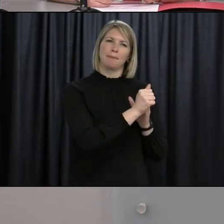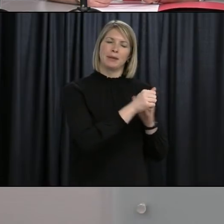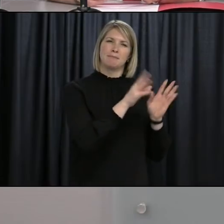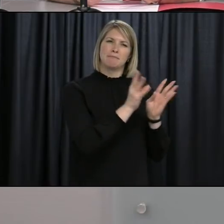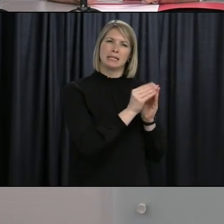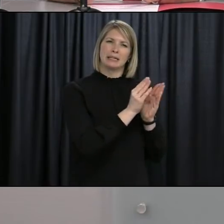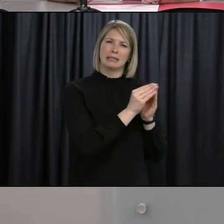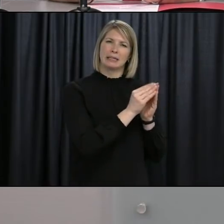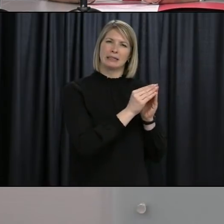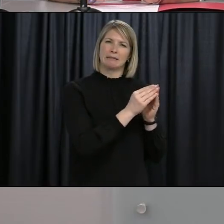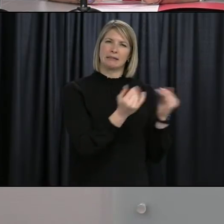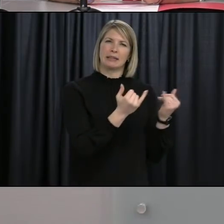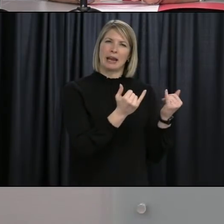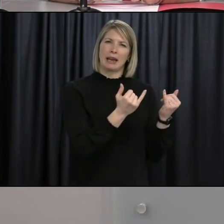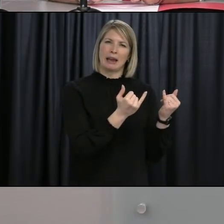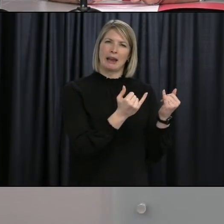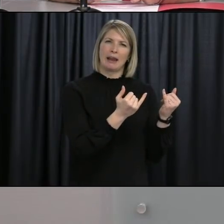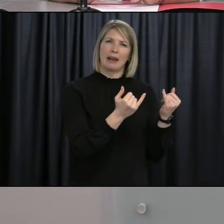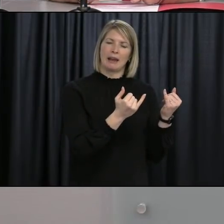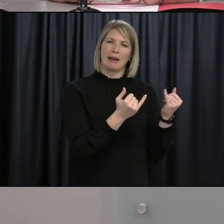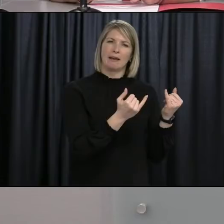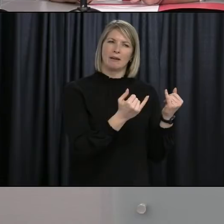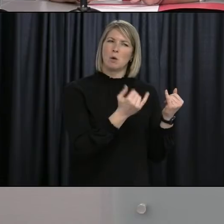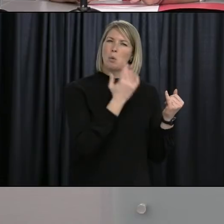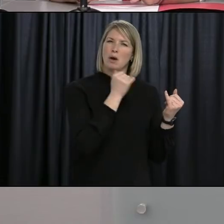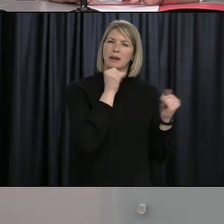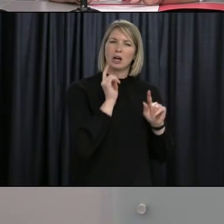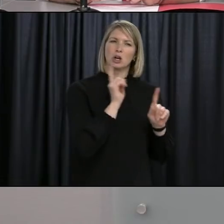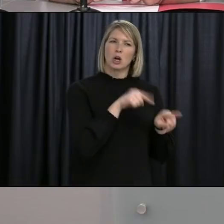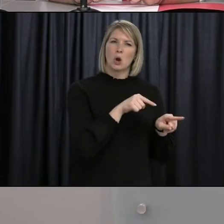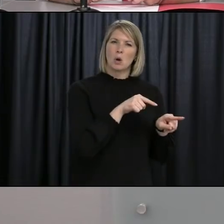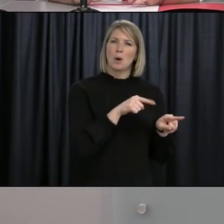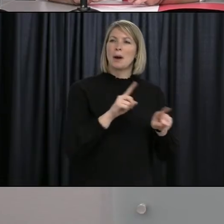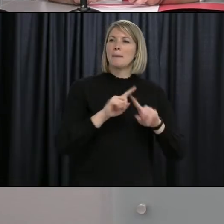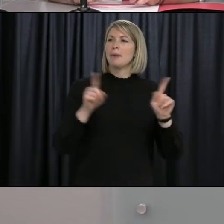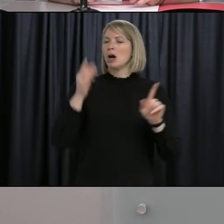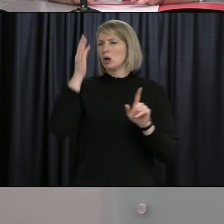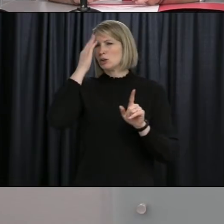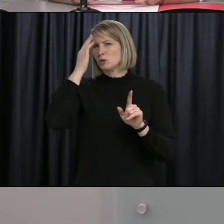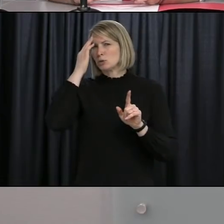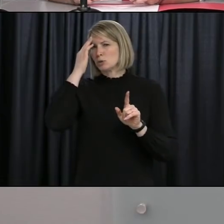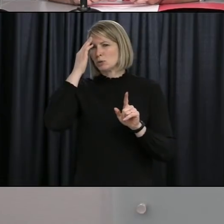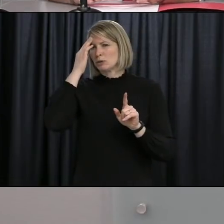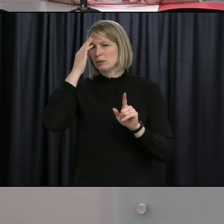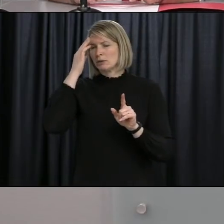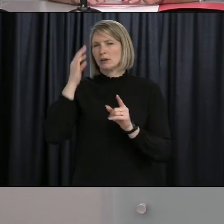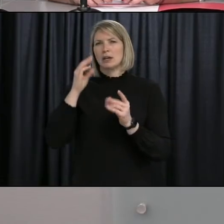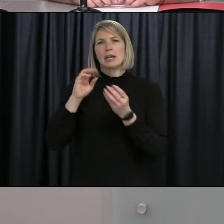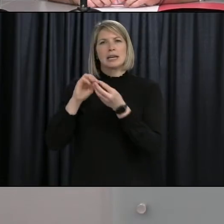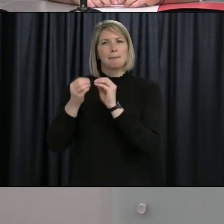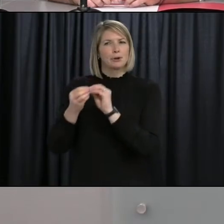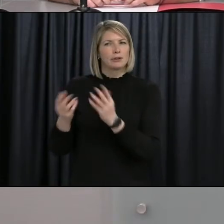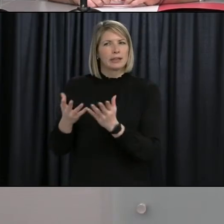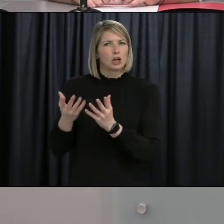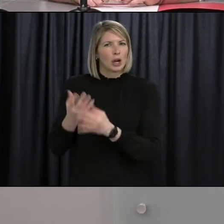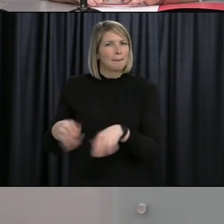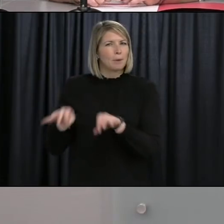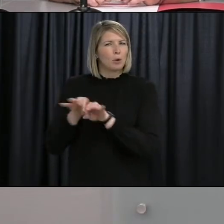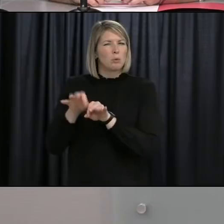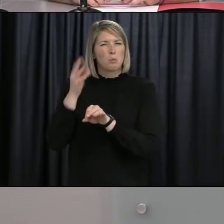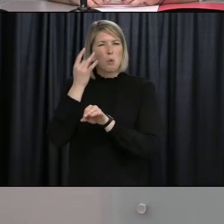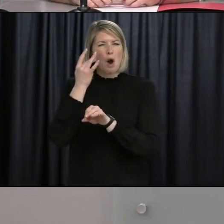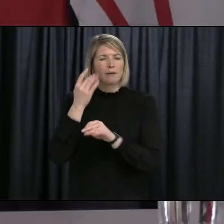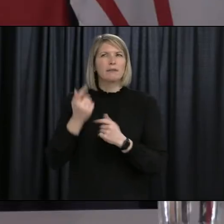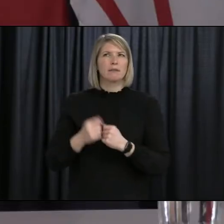situation today, and knowing that numbers also weren't relayed to the party? Sure.